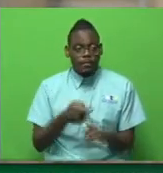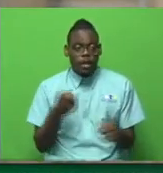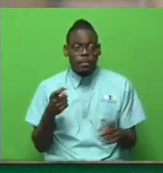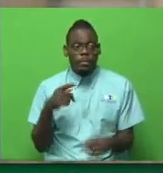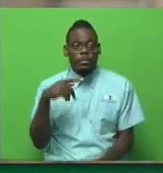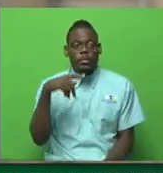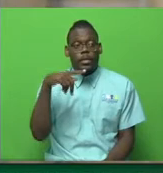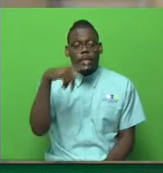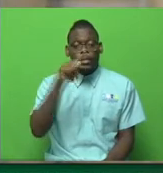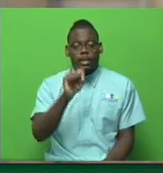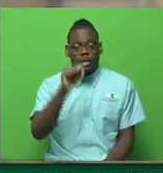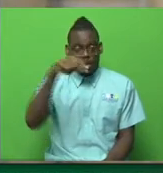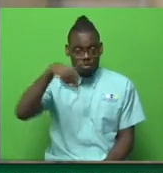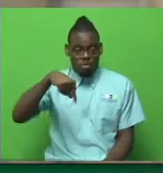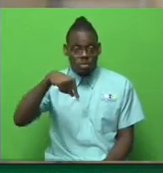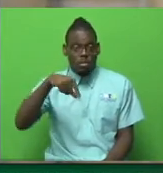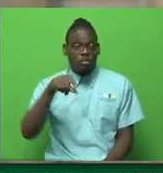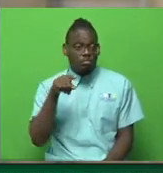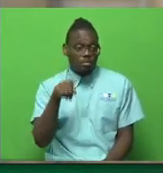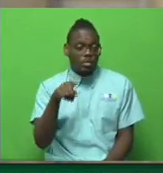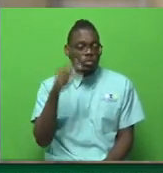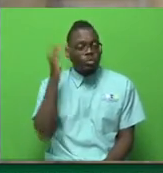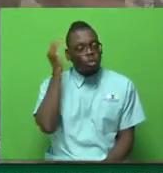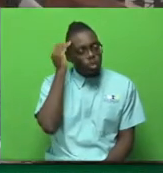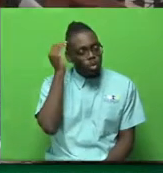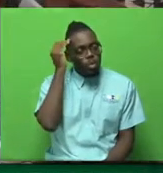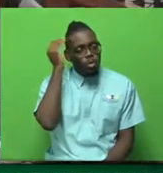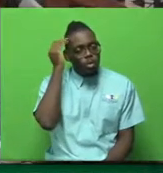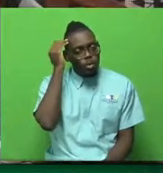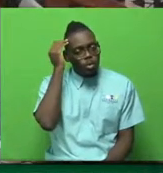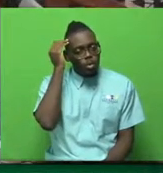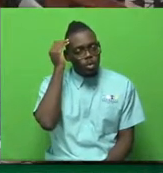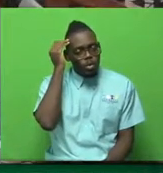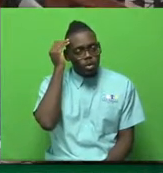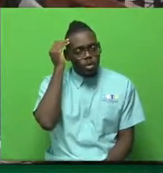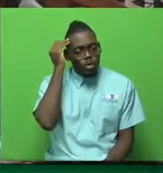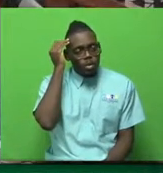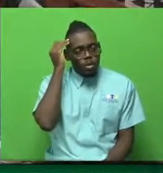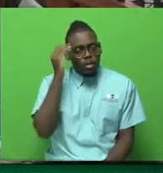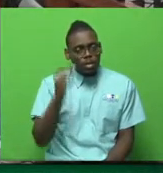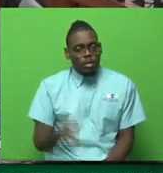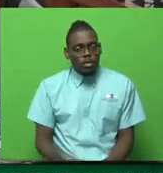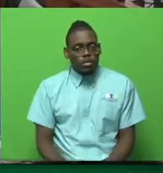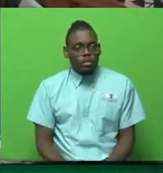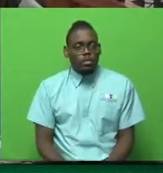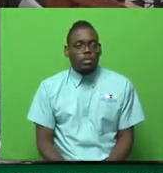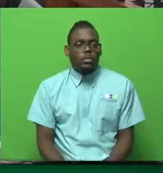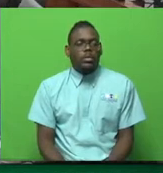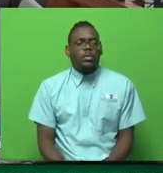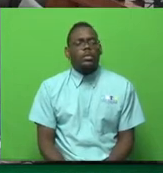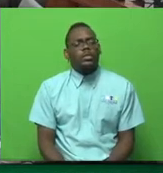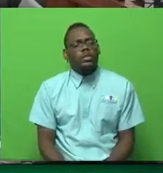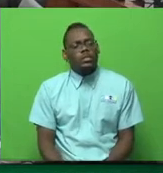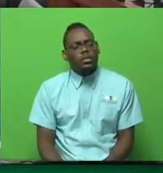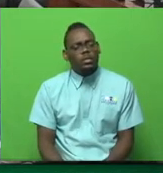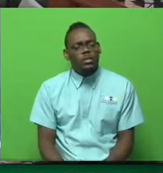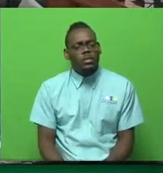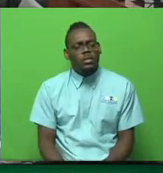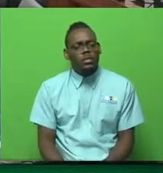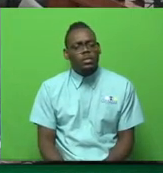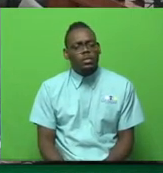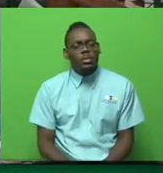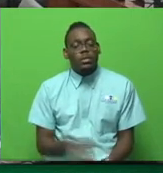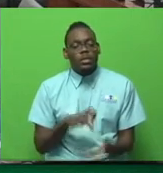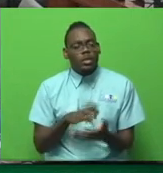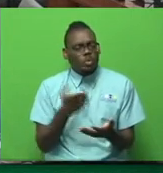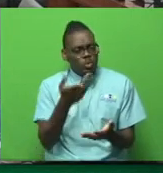are in government is because the people you asked The Honorable member to retract his statement that I think